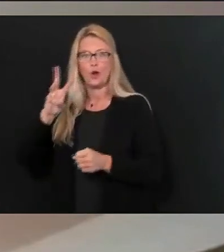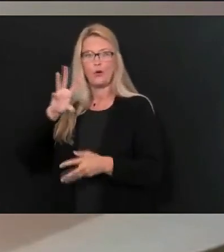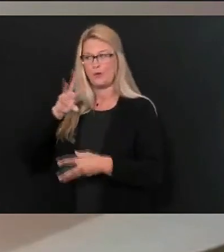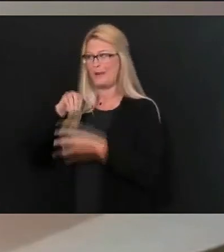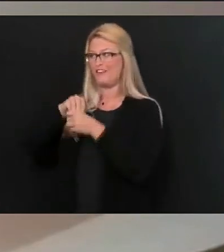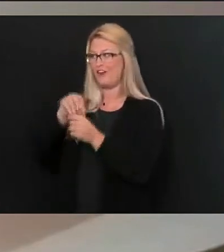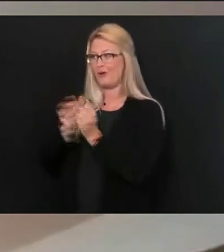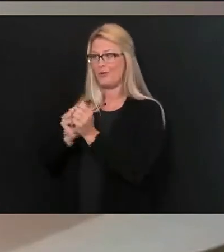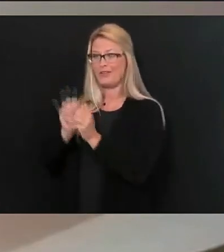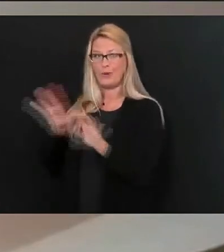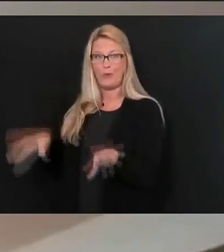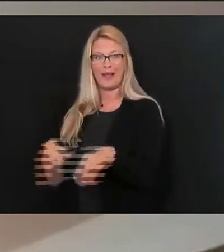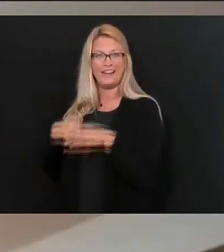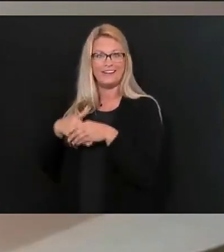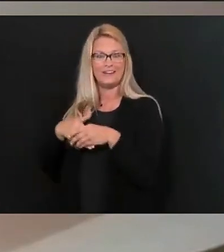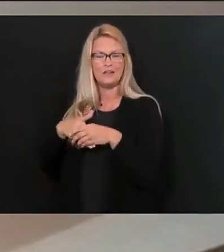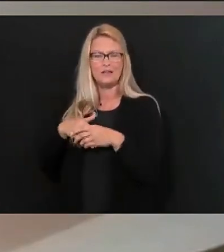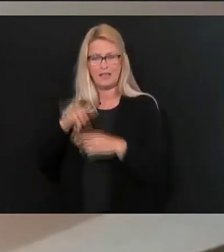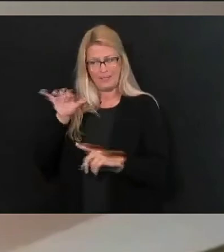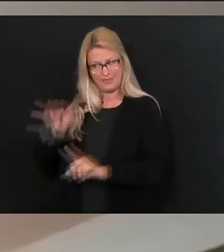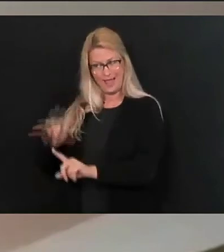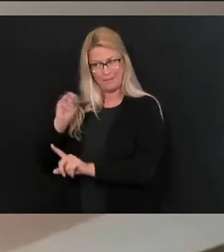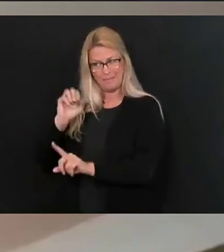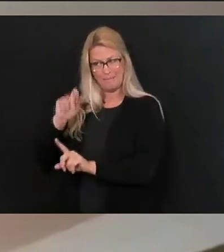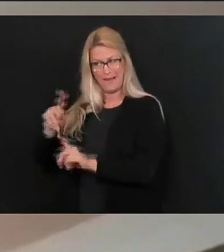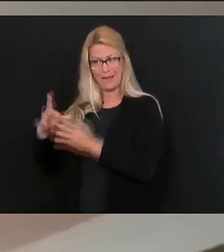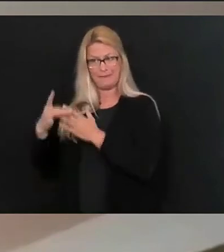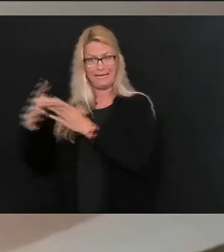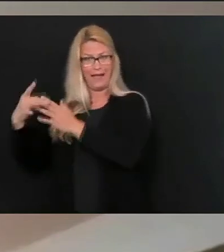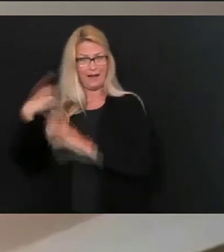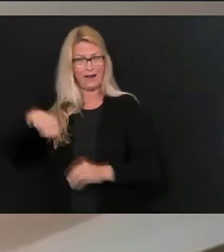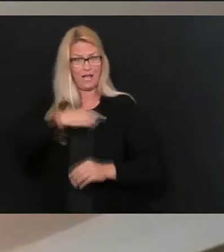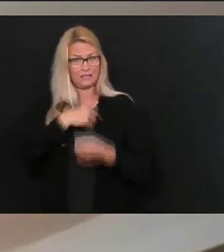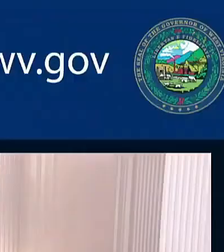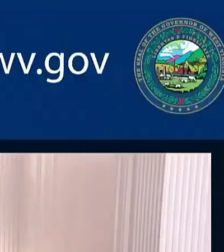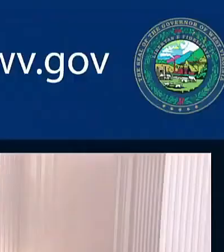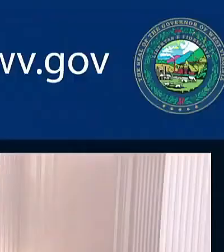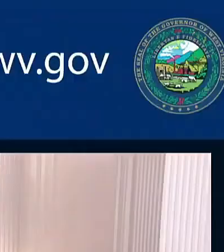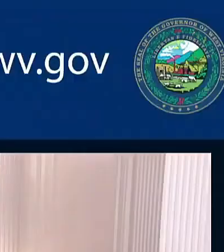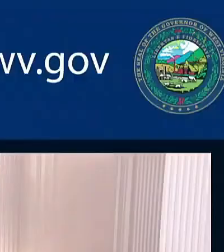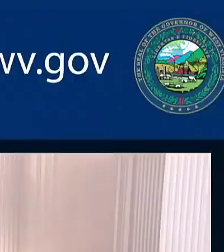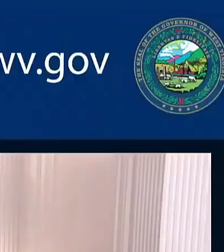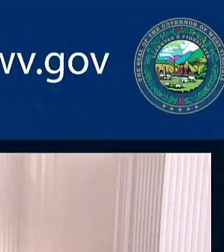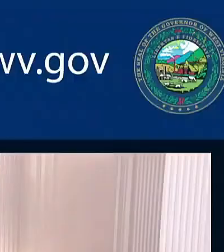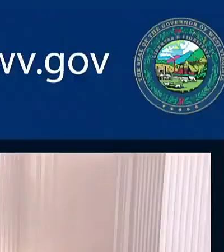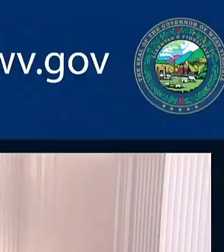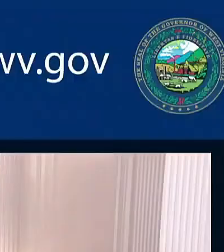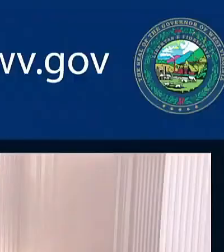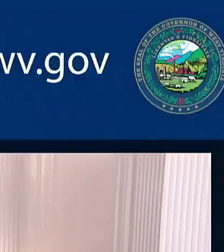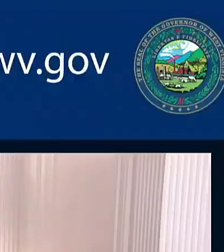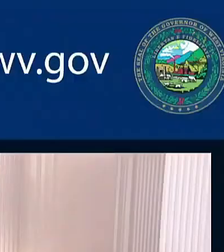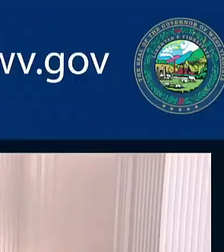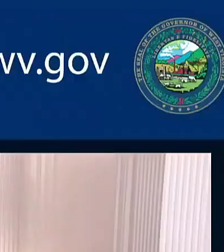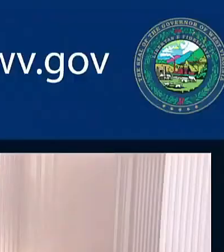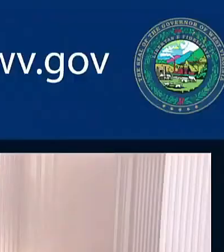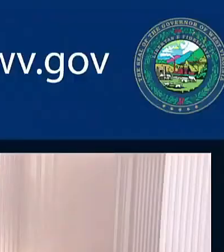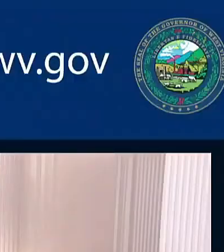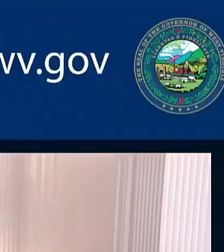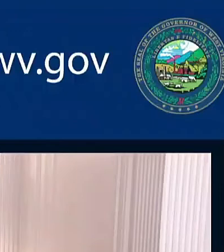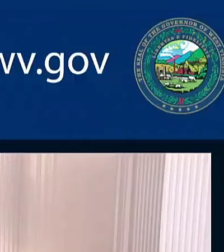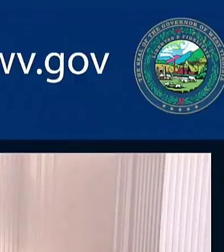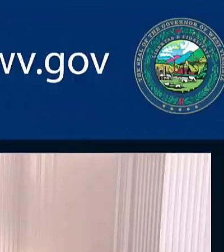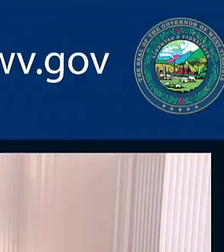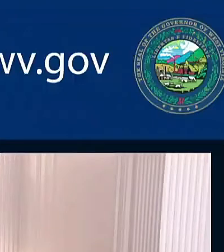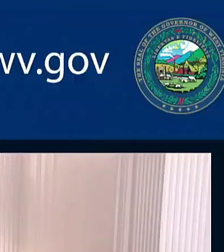map provide people guidance with those kinds of activities? Thanks. I'm gonna let Dr. Marsh answer, but